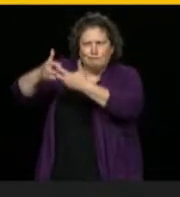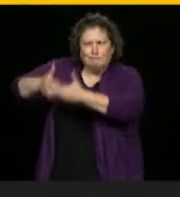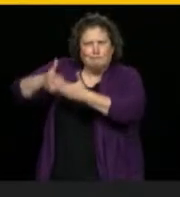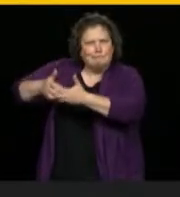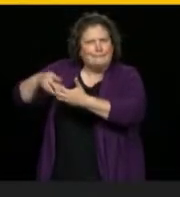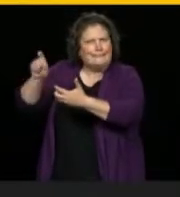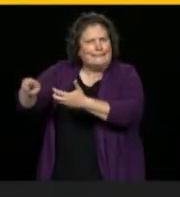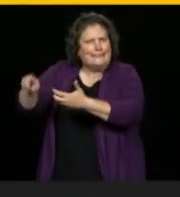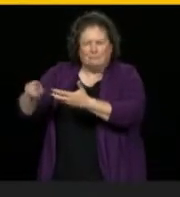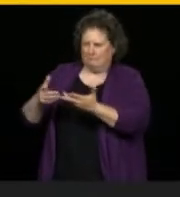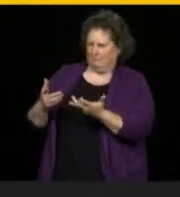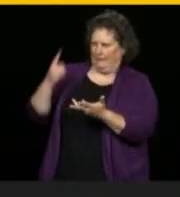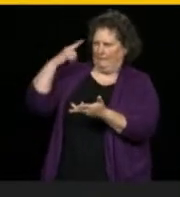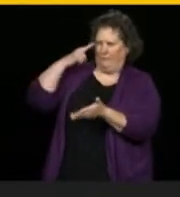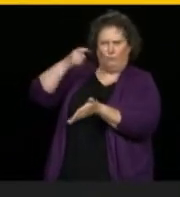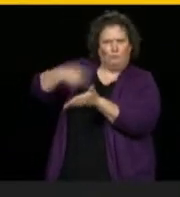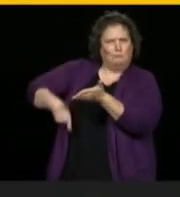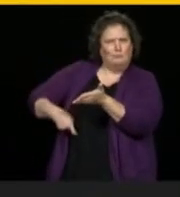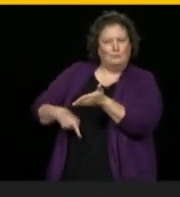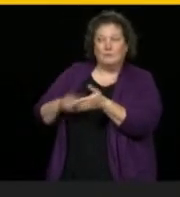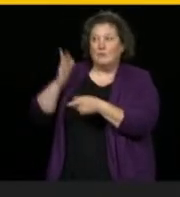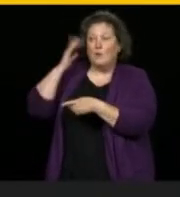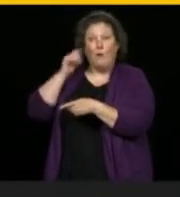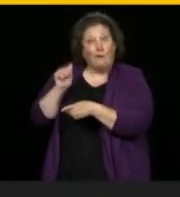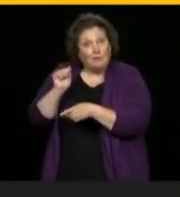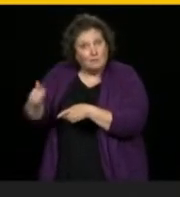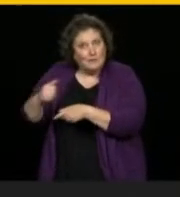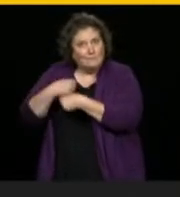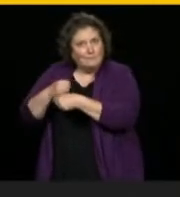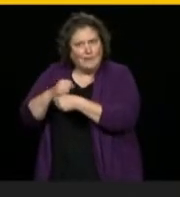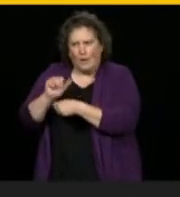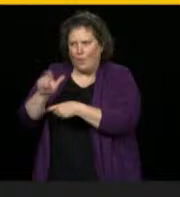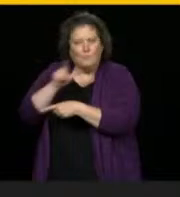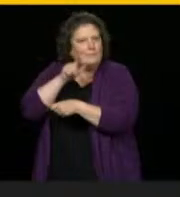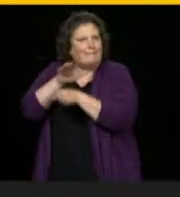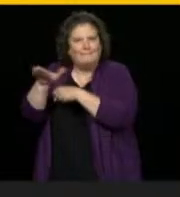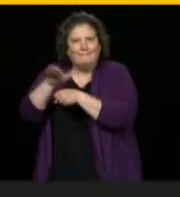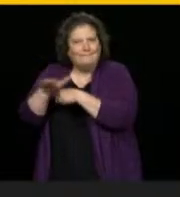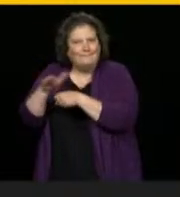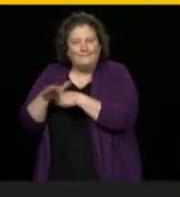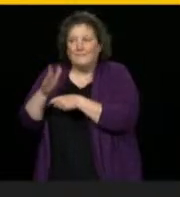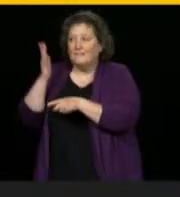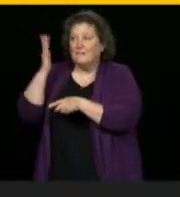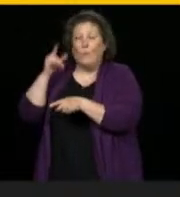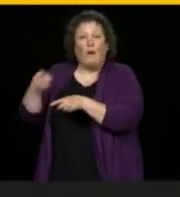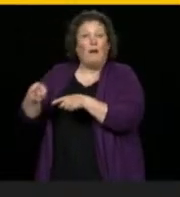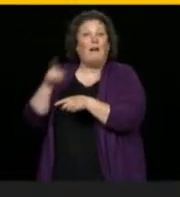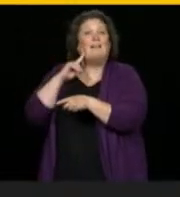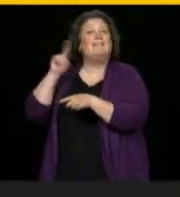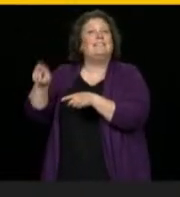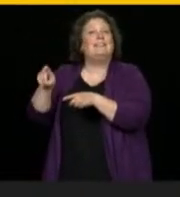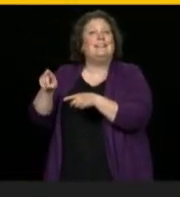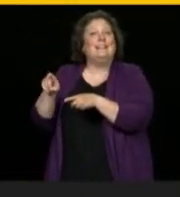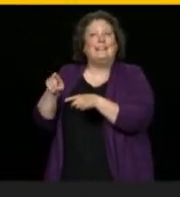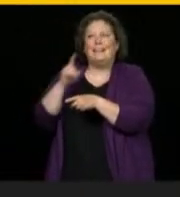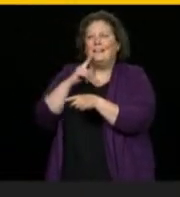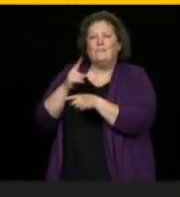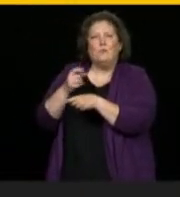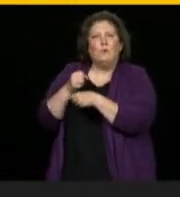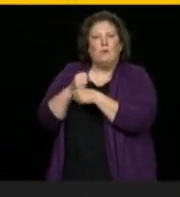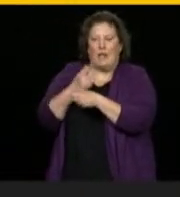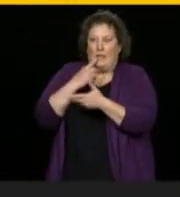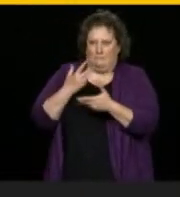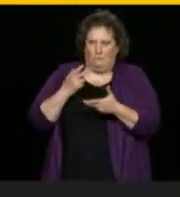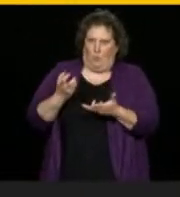nearly enough aluminum to be able to cover its needs, particularly at a time where we want the economies to get going